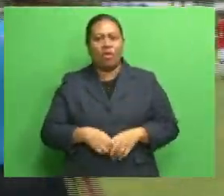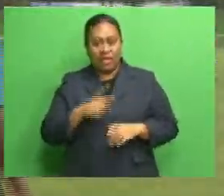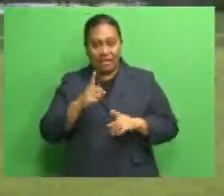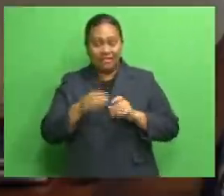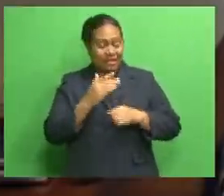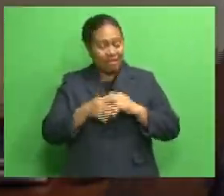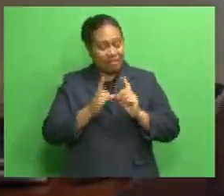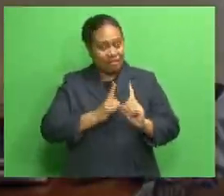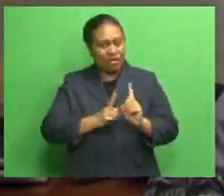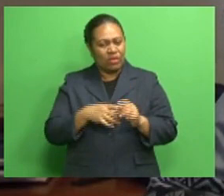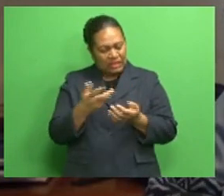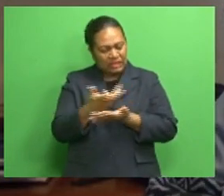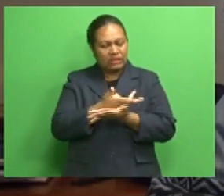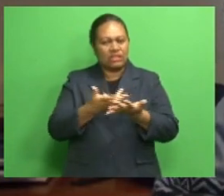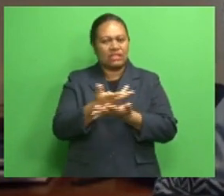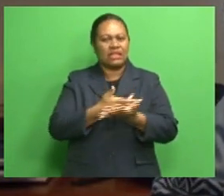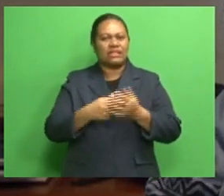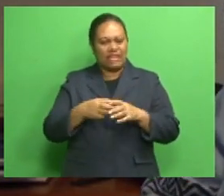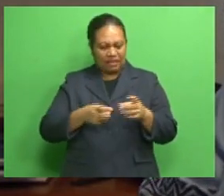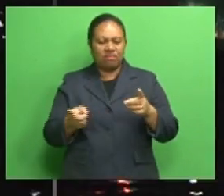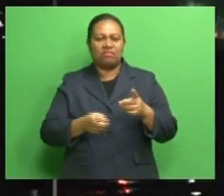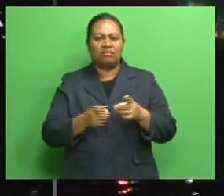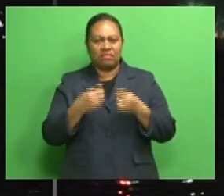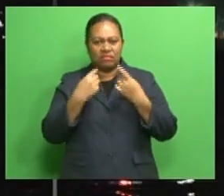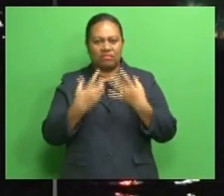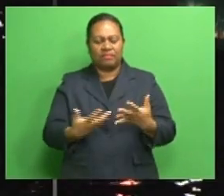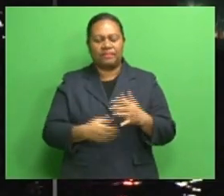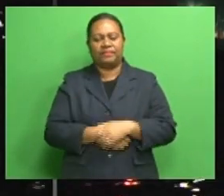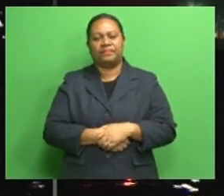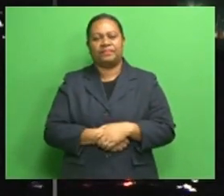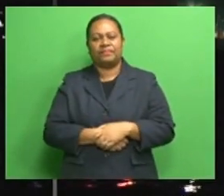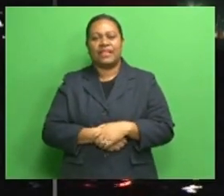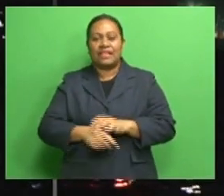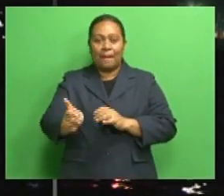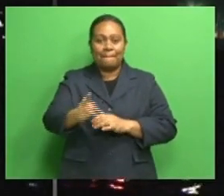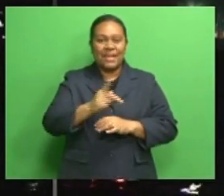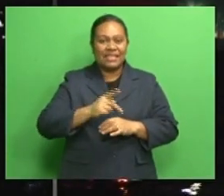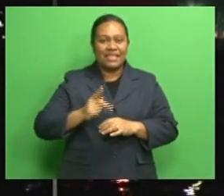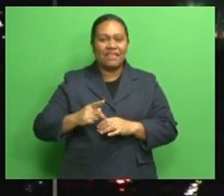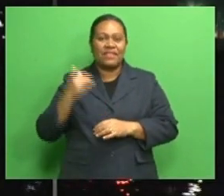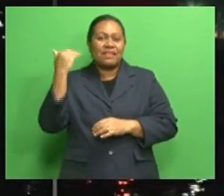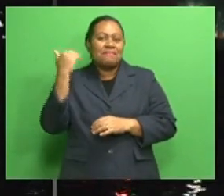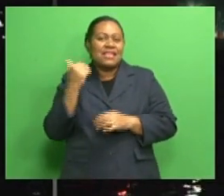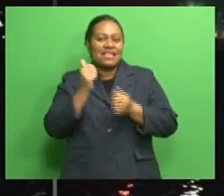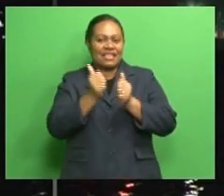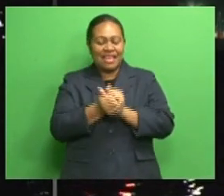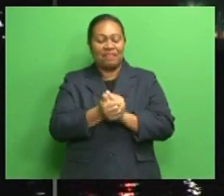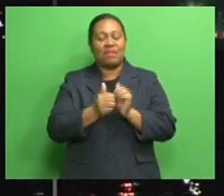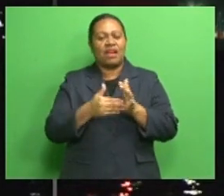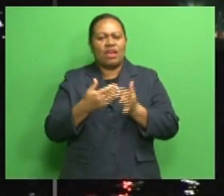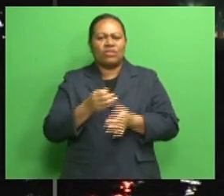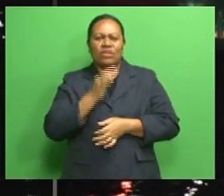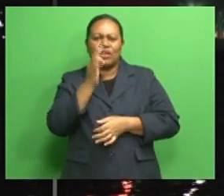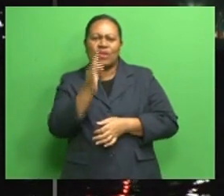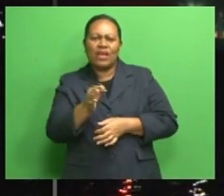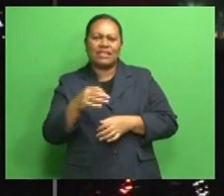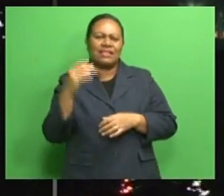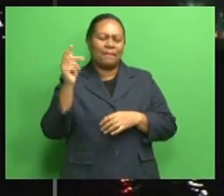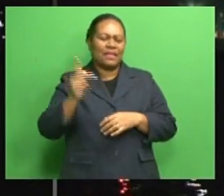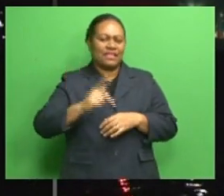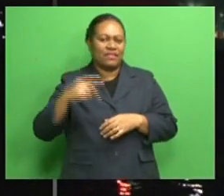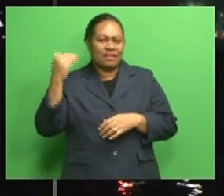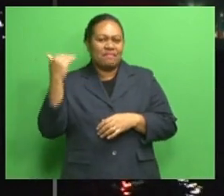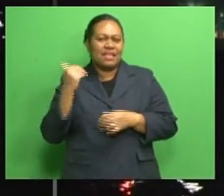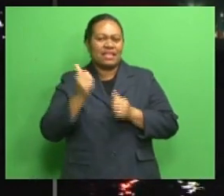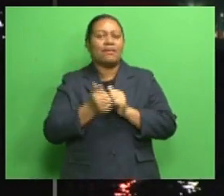discuss and issue sanctions. The Pacific Mini Games Council has requested for the Pacific Mini Games to be held